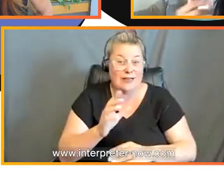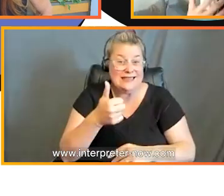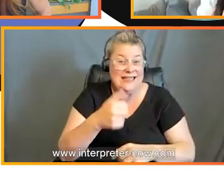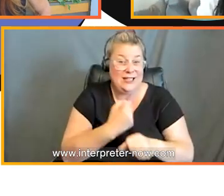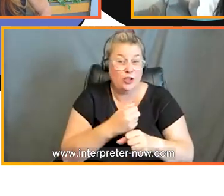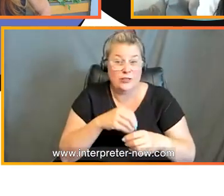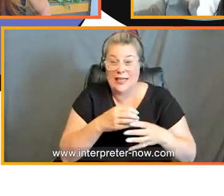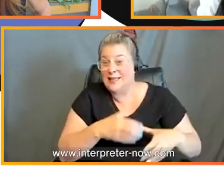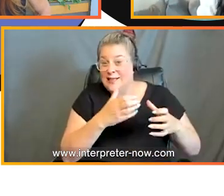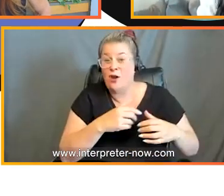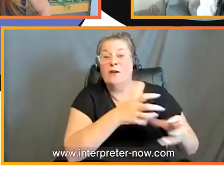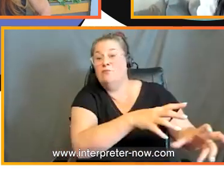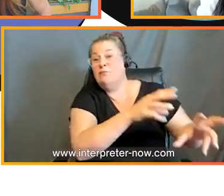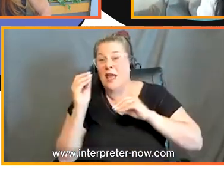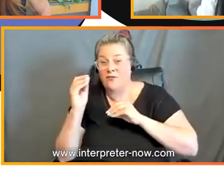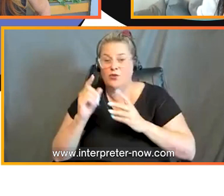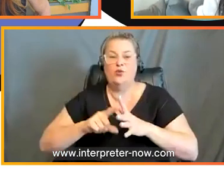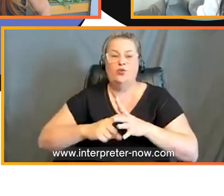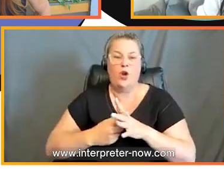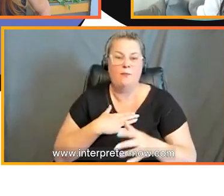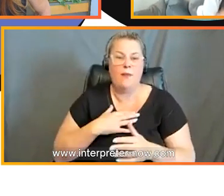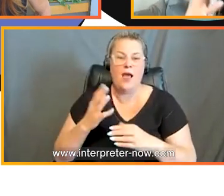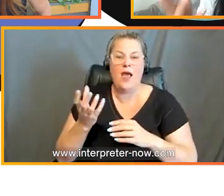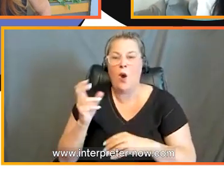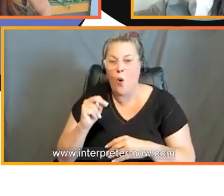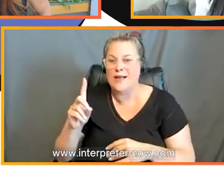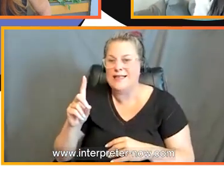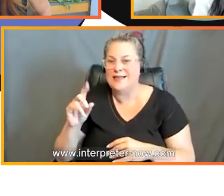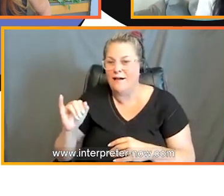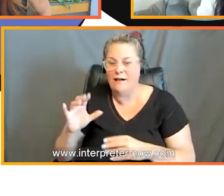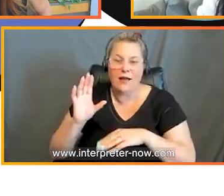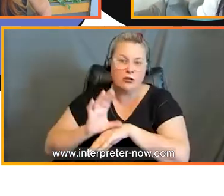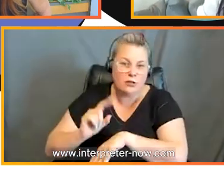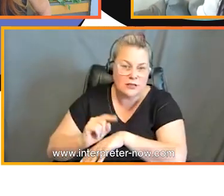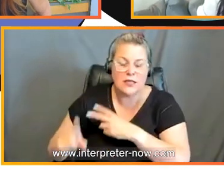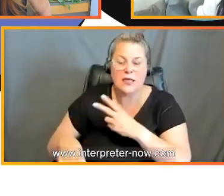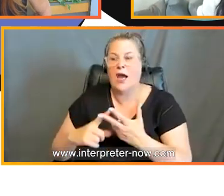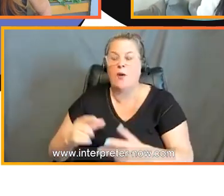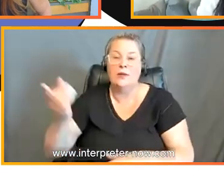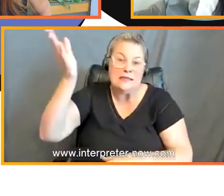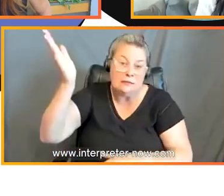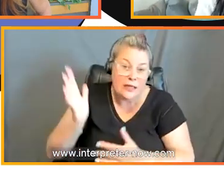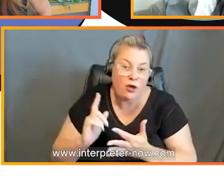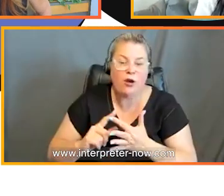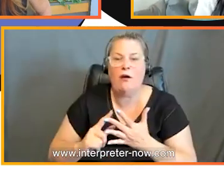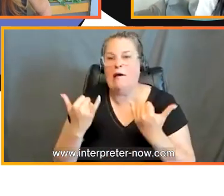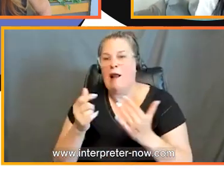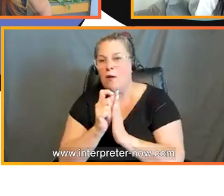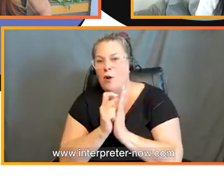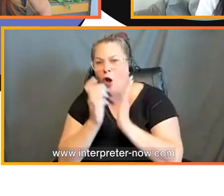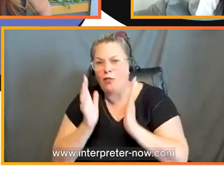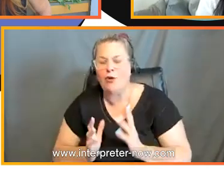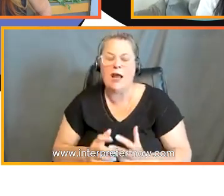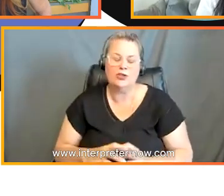my own DEI consultancy, becoming a speaker and now an author and a fierce advocate